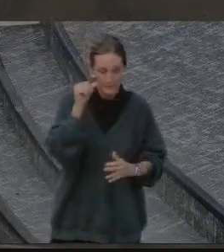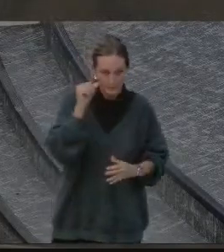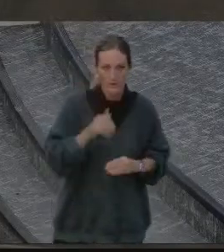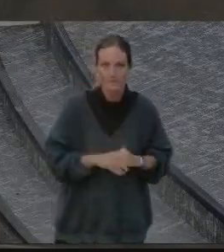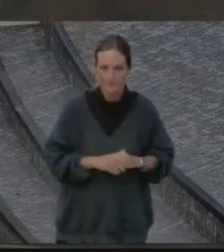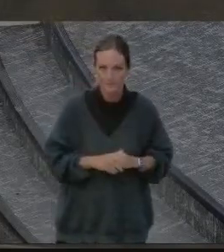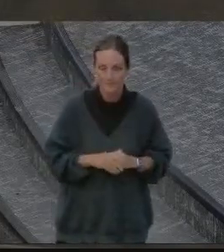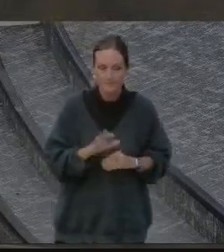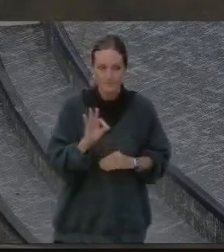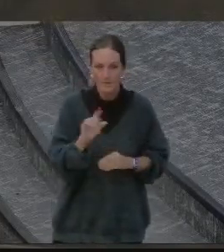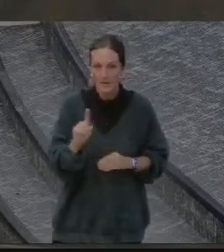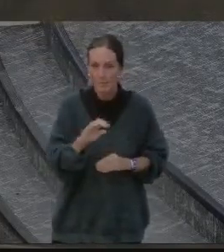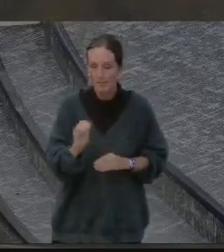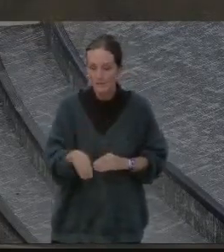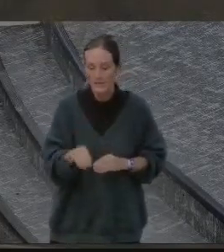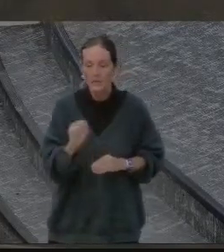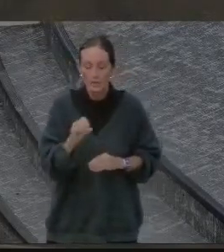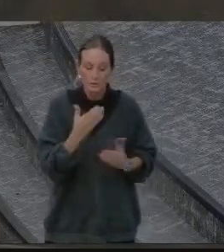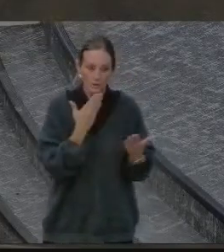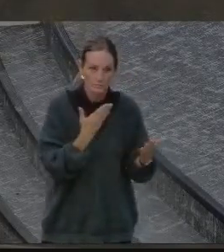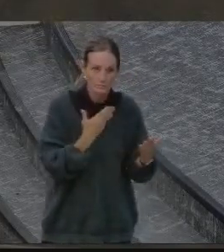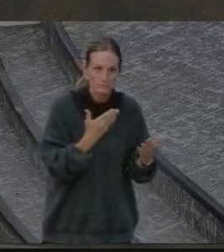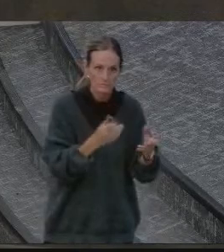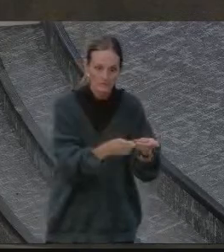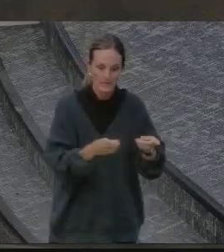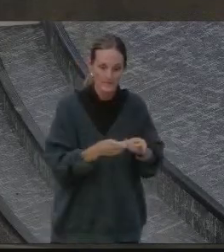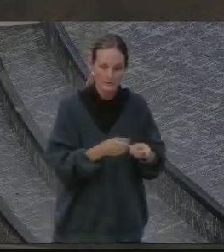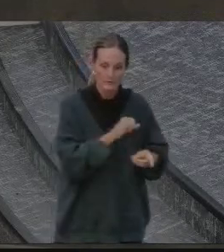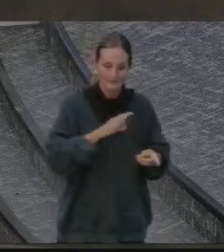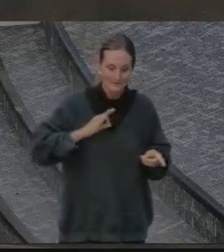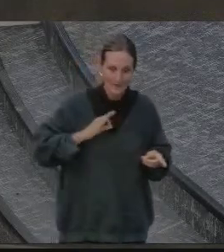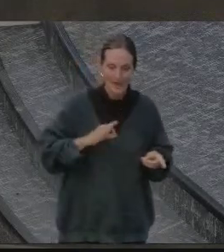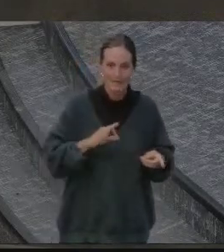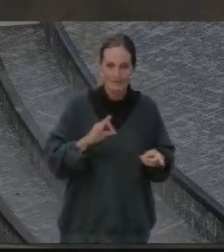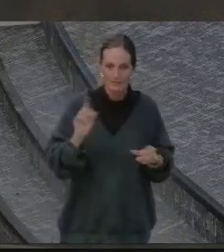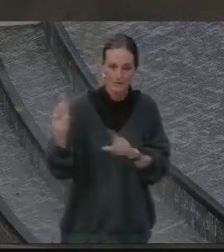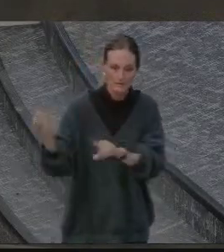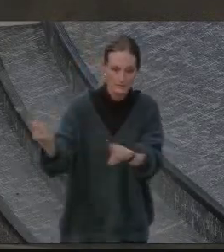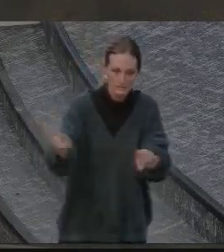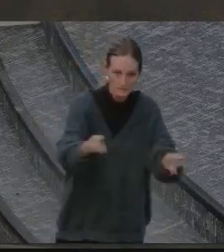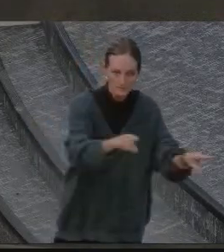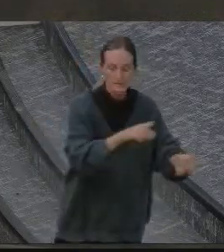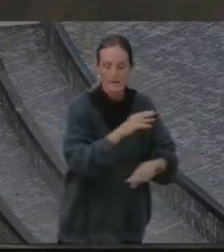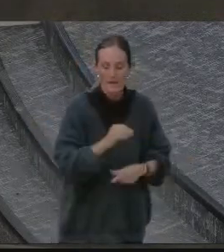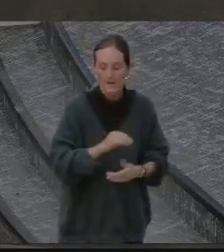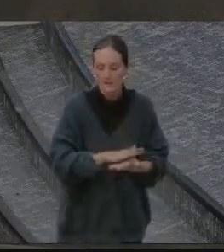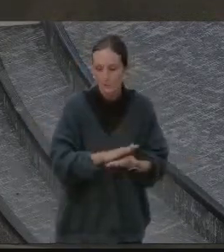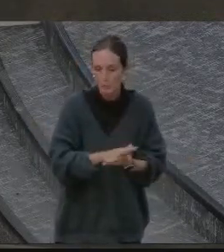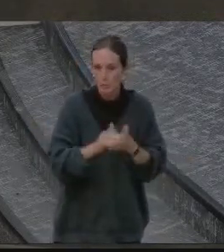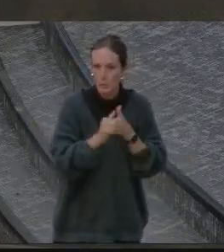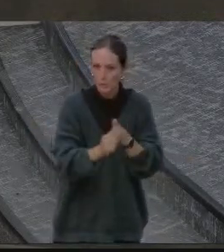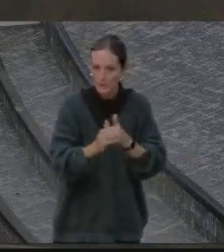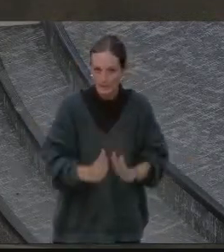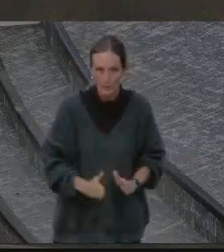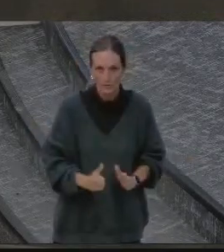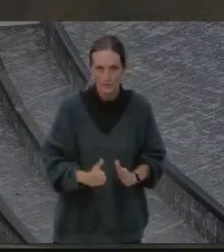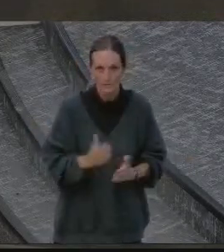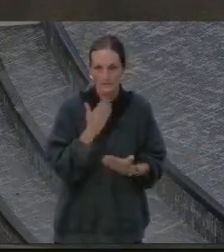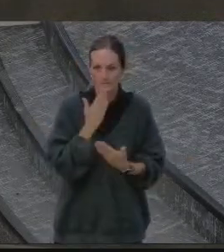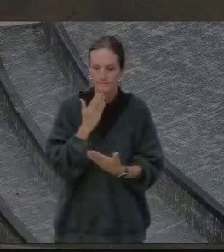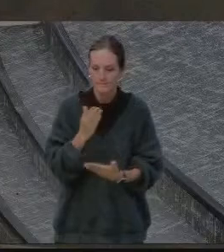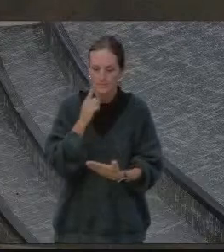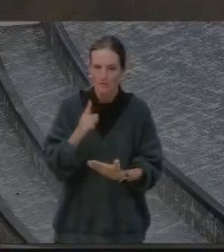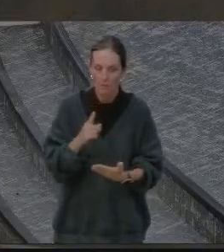I'm really appreciative of district staff for being out. School leaders have been appreciative just of having that extra support, whether it